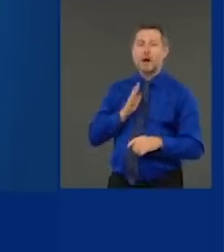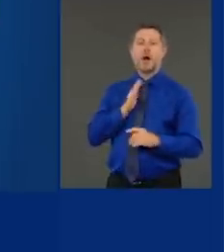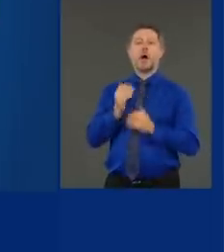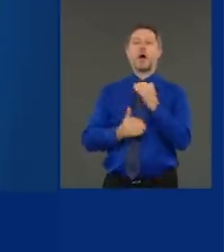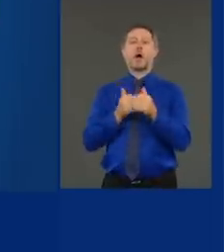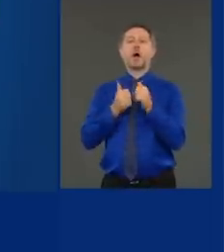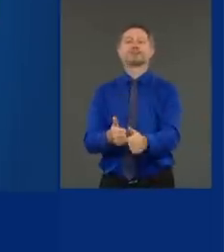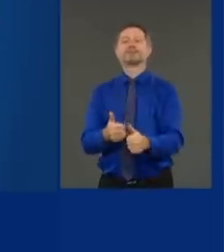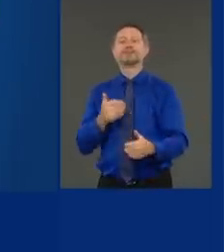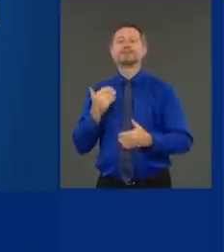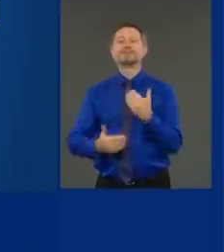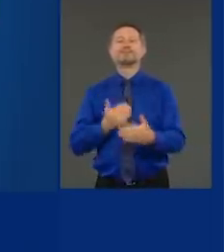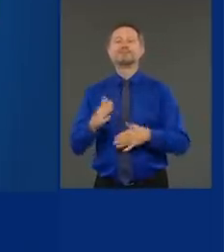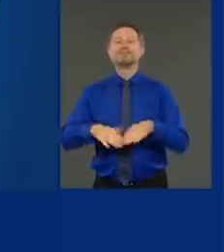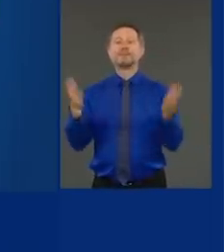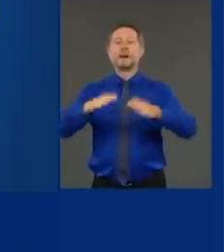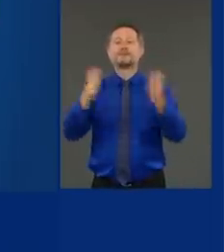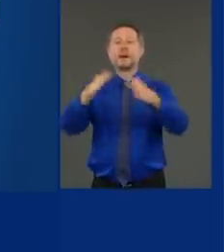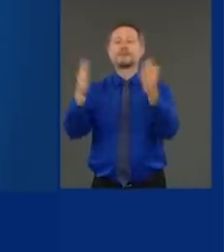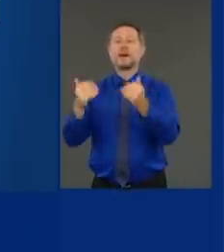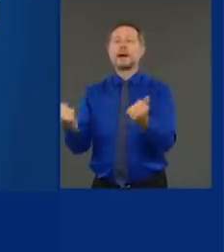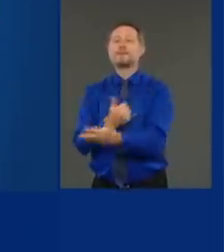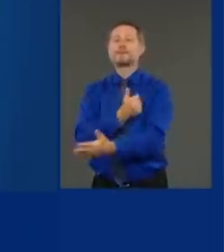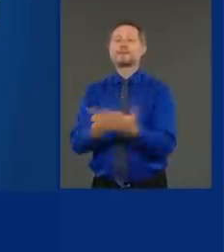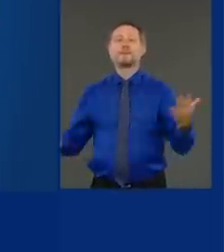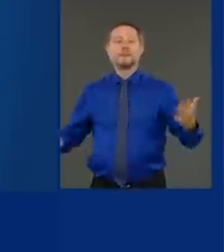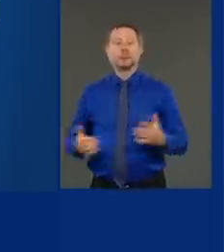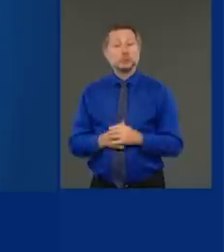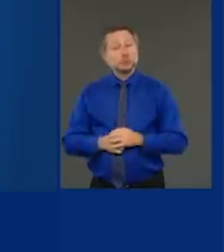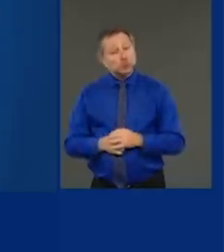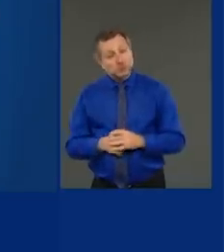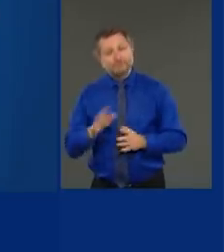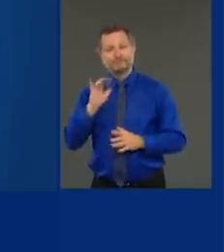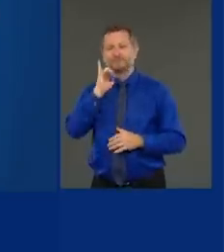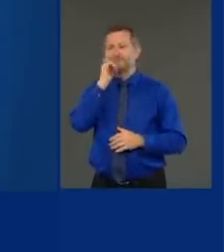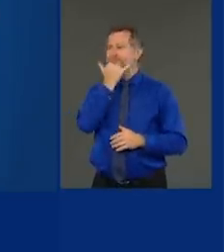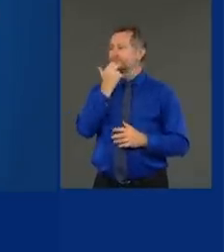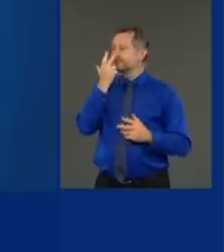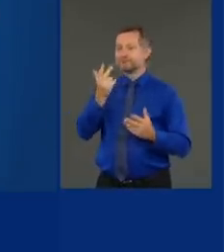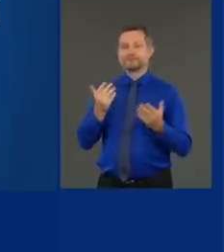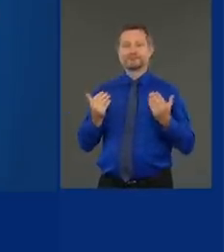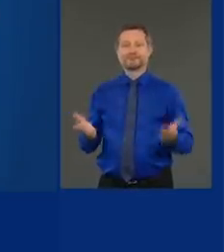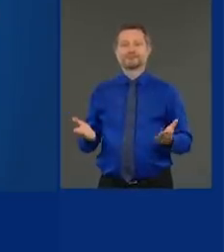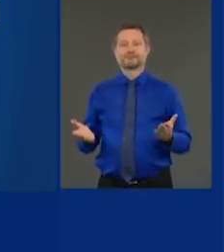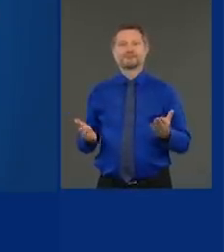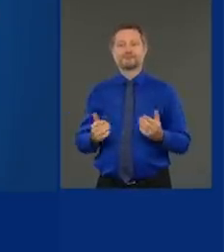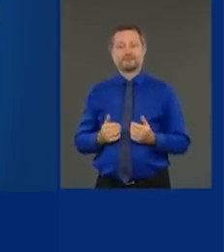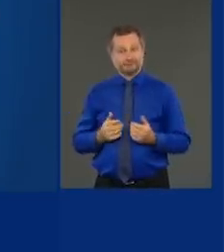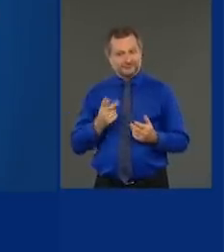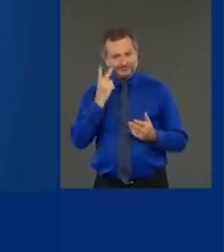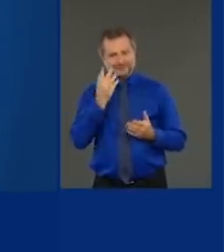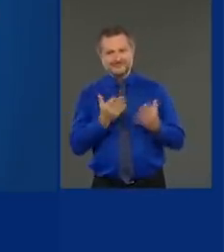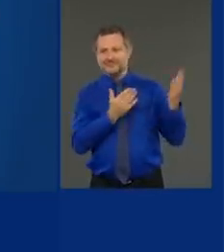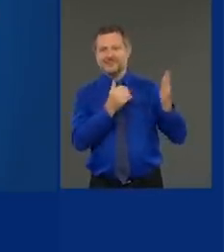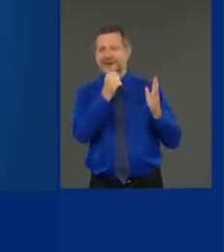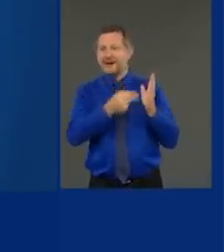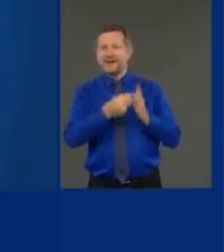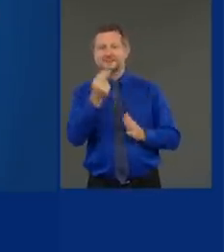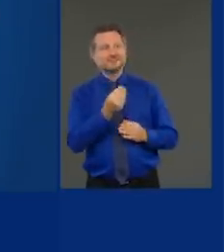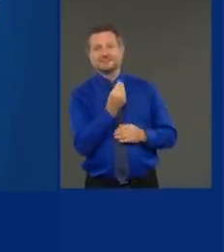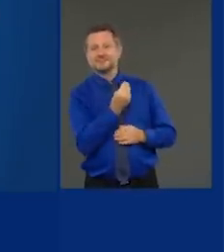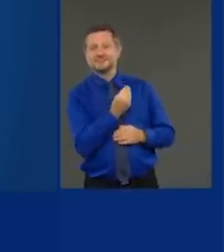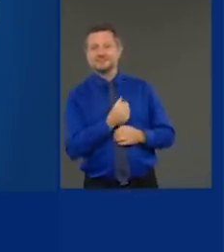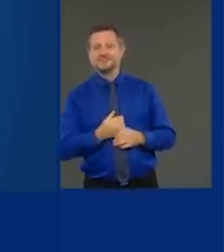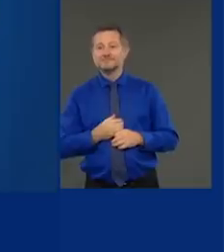Yes, we're just going to reopen the economy. That was a mistake. It was an untruth. It denied the science.